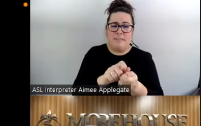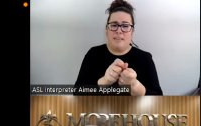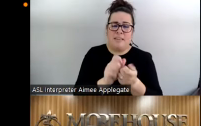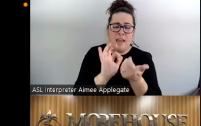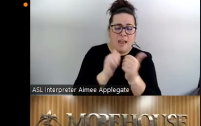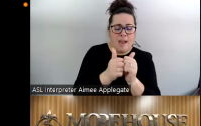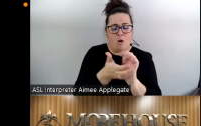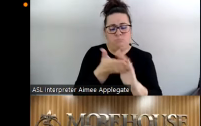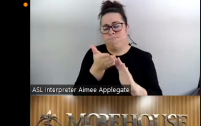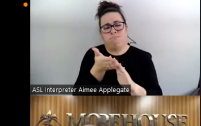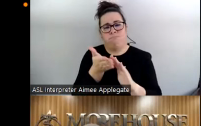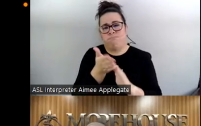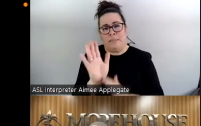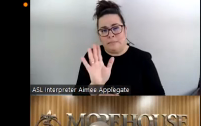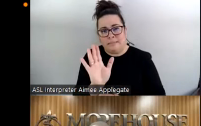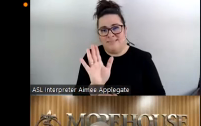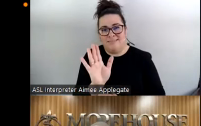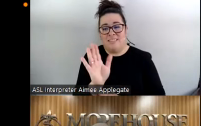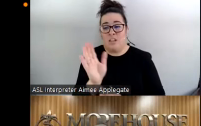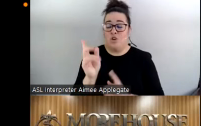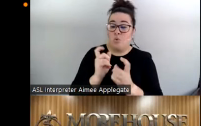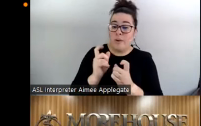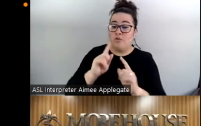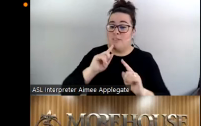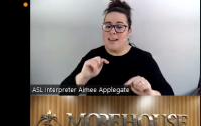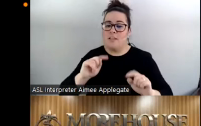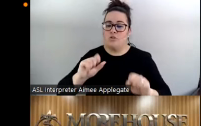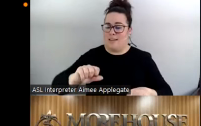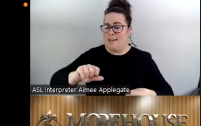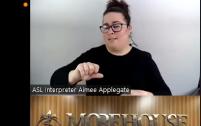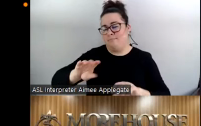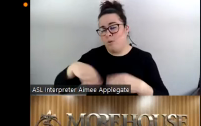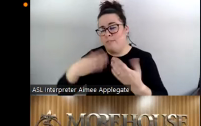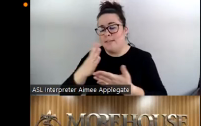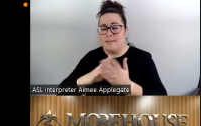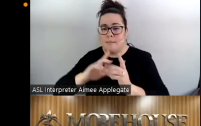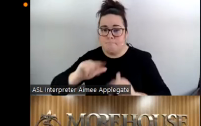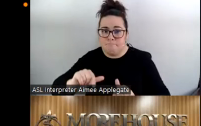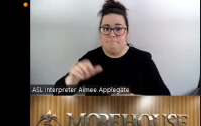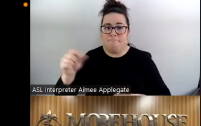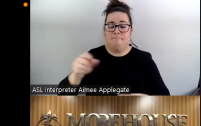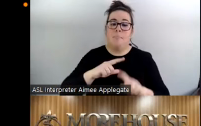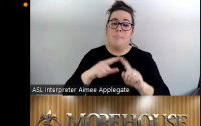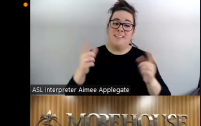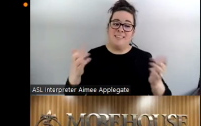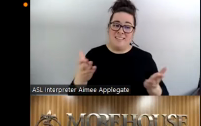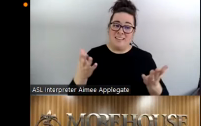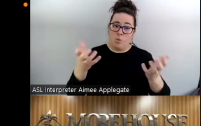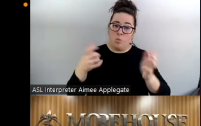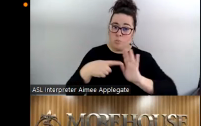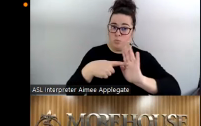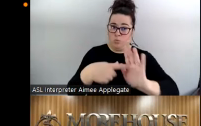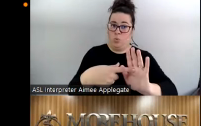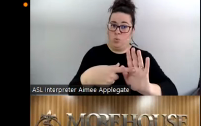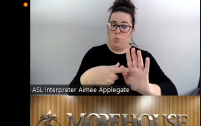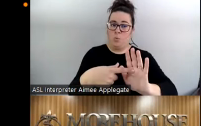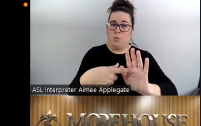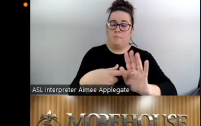operate. I can do that in the question and answers. But here, I wanted to illustrate that while we really